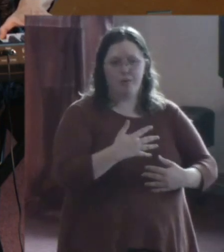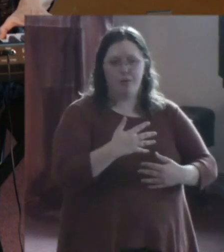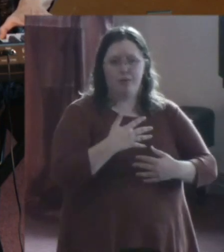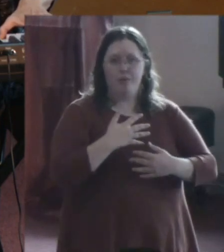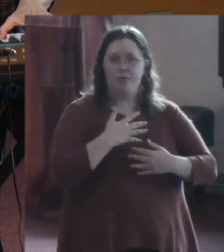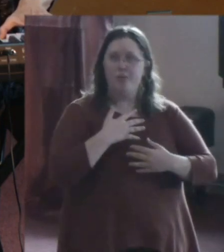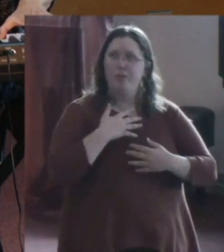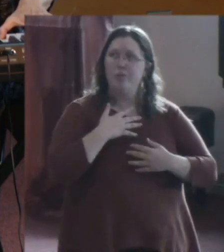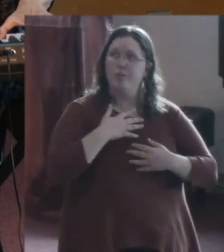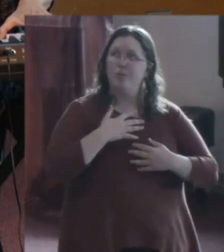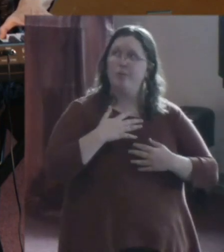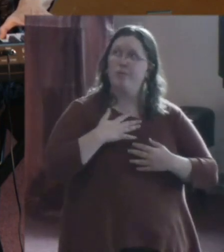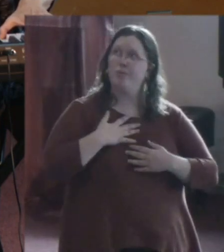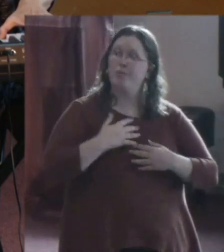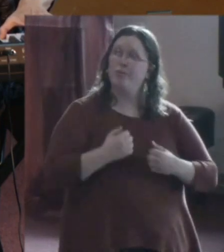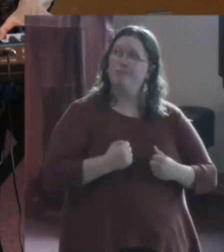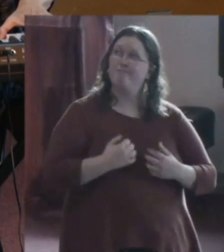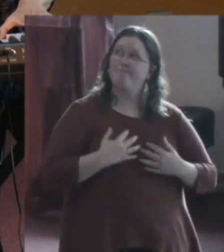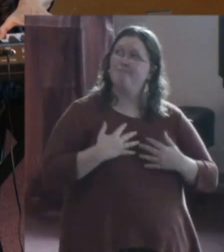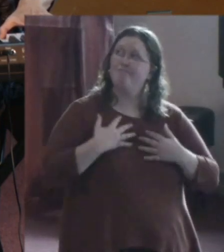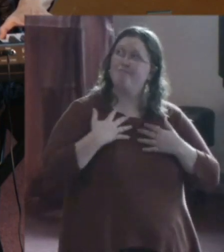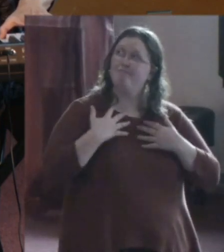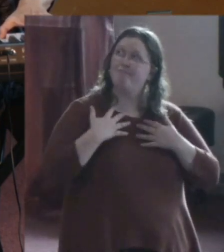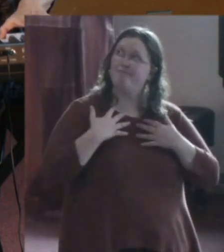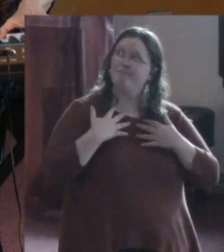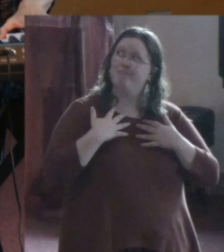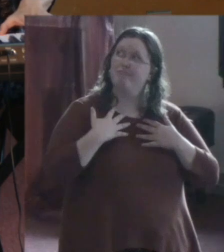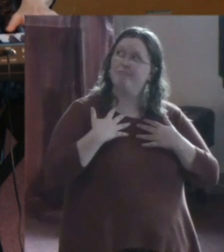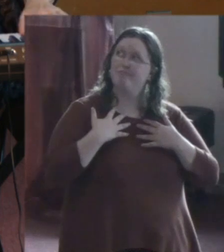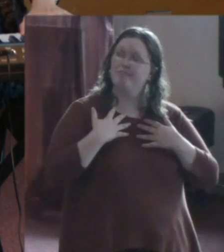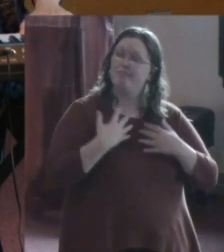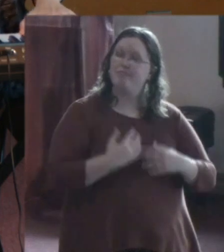you in.